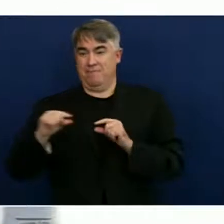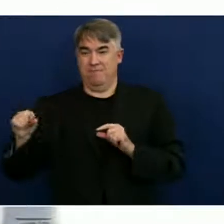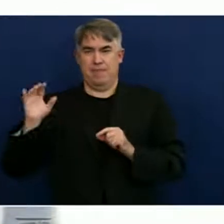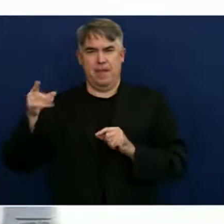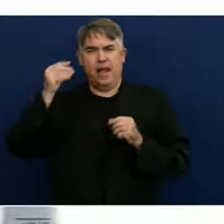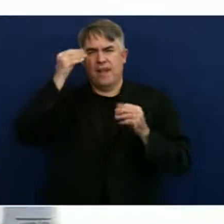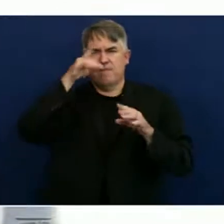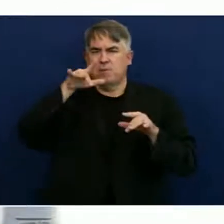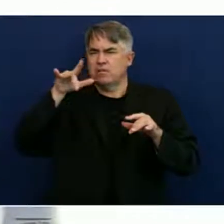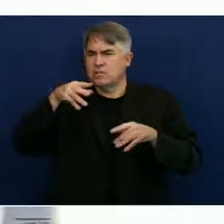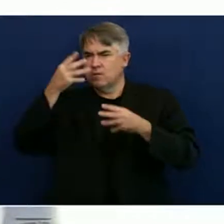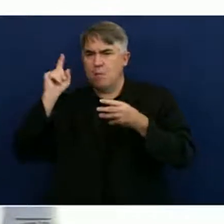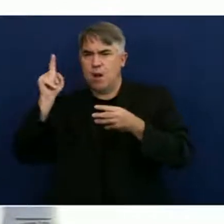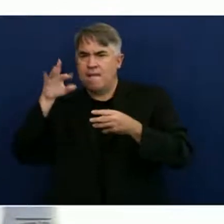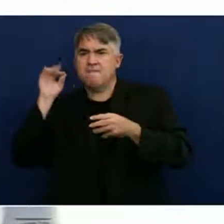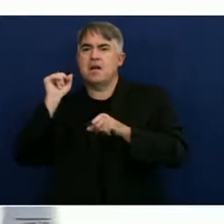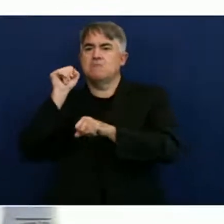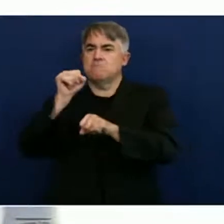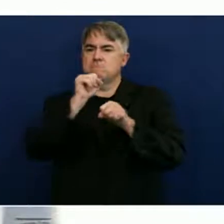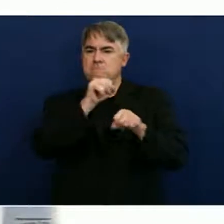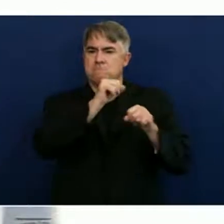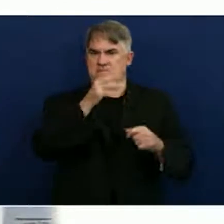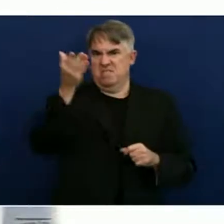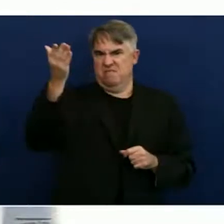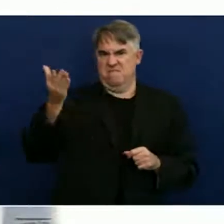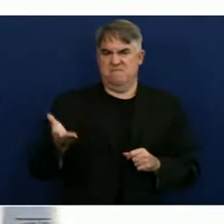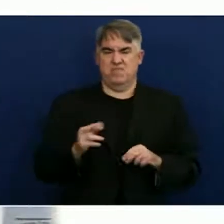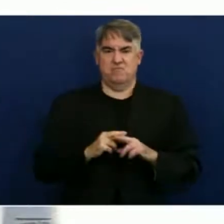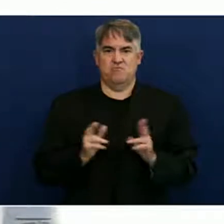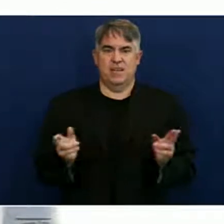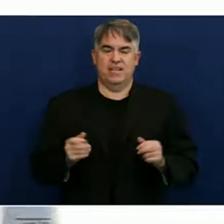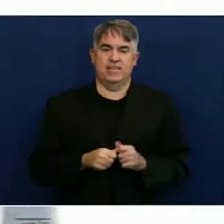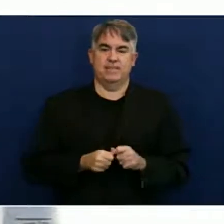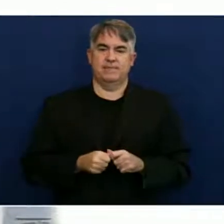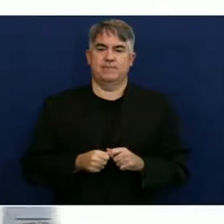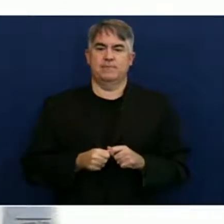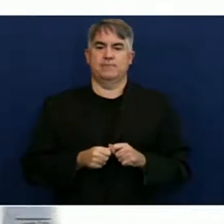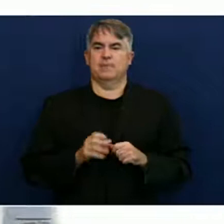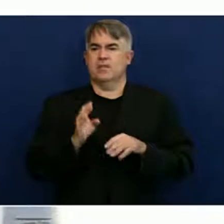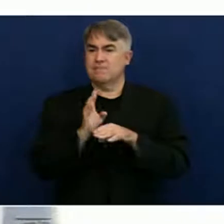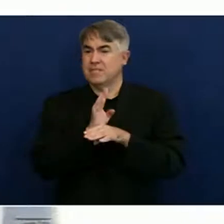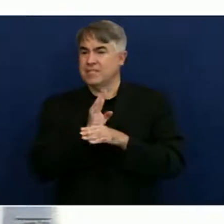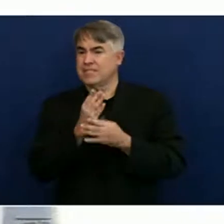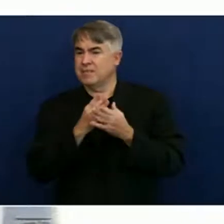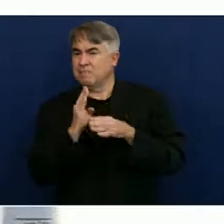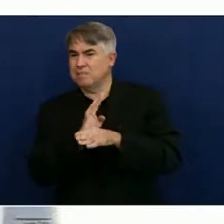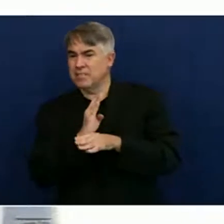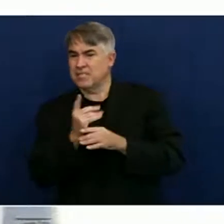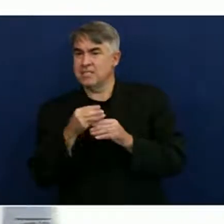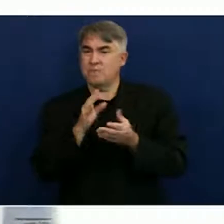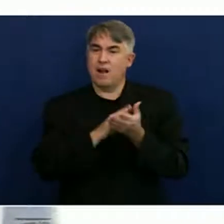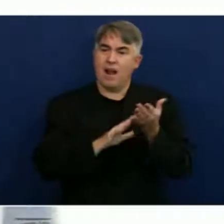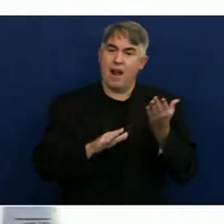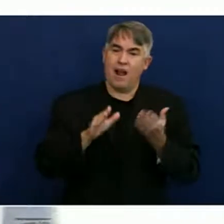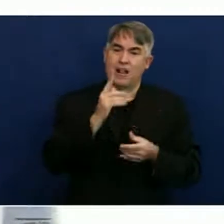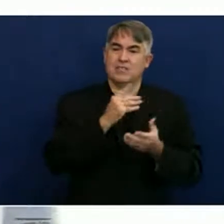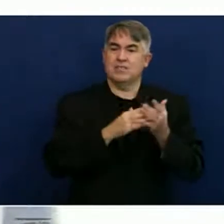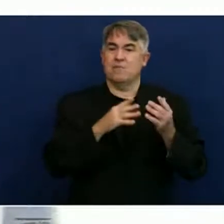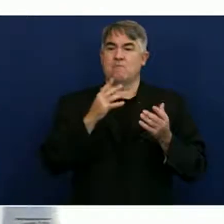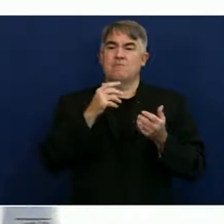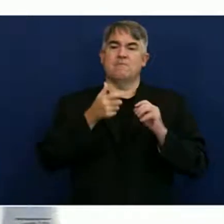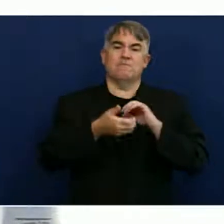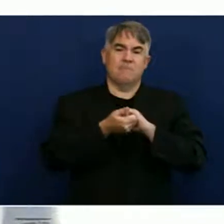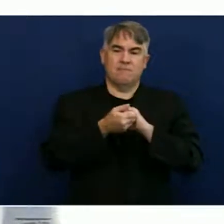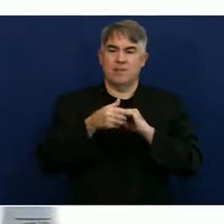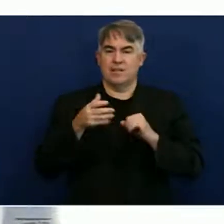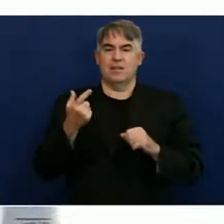Poway, City of San Diego, a mix of businesses, 12th and Imperial Transit Center in partnership with MTS, one of the largest